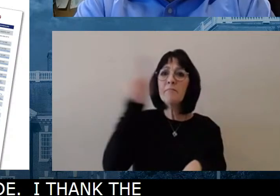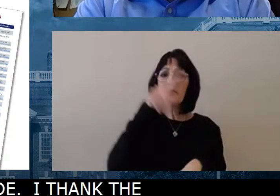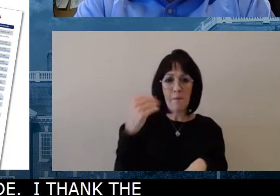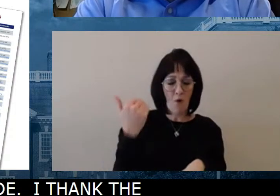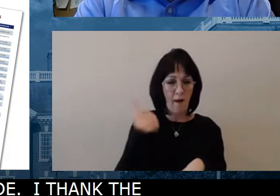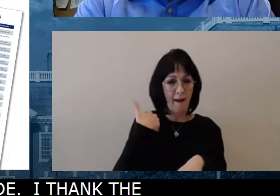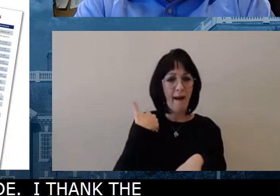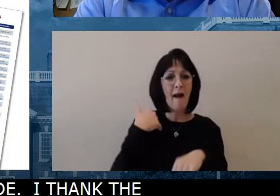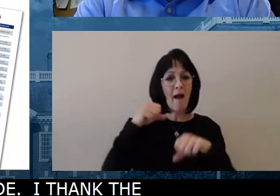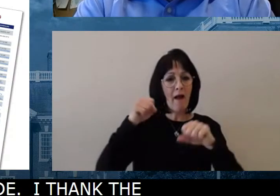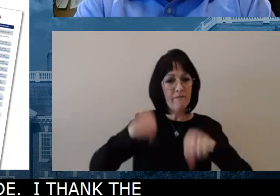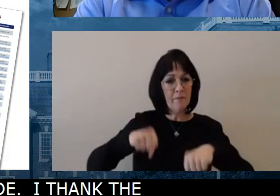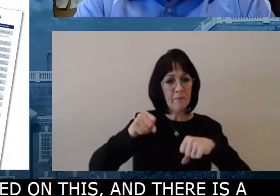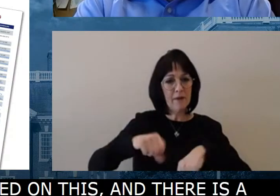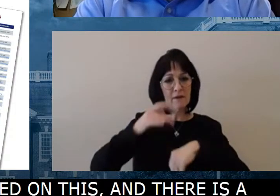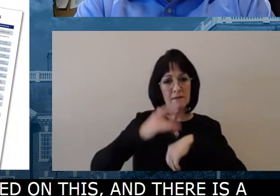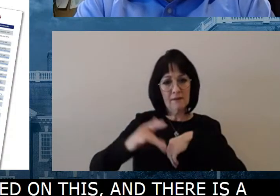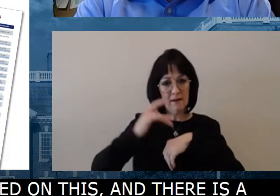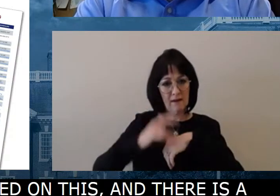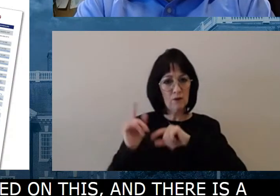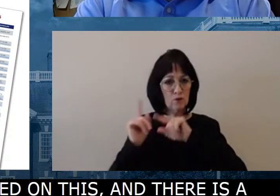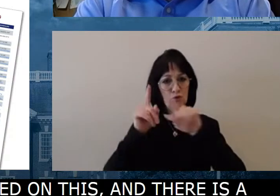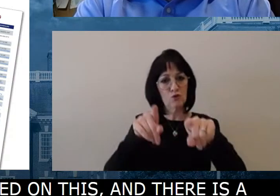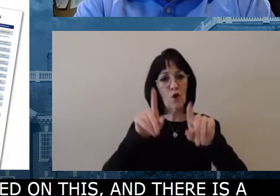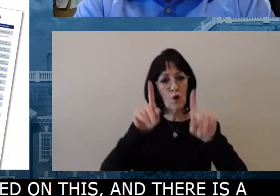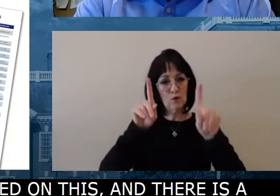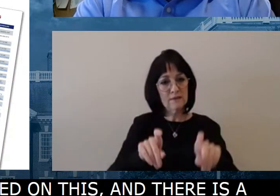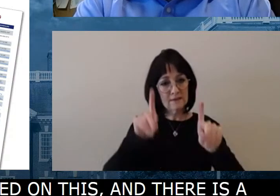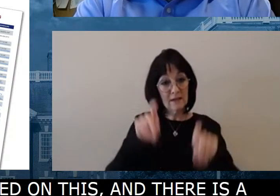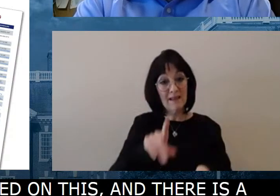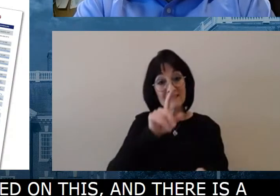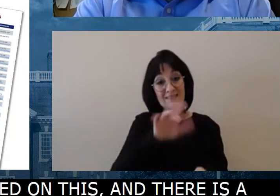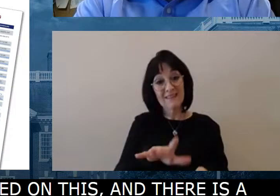bit more of a line item approach that shows you location,